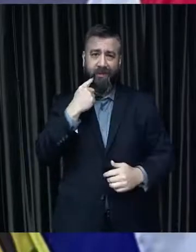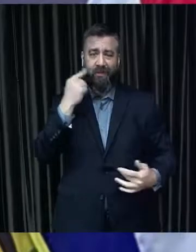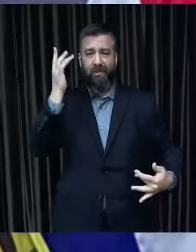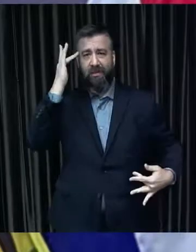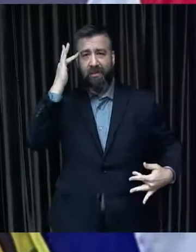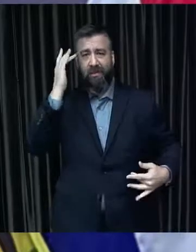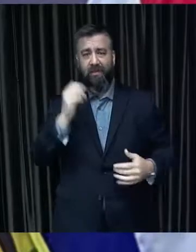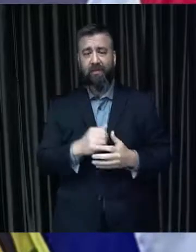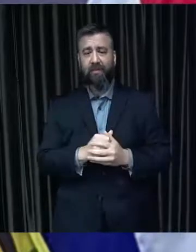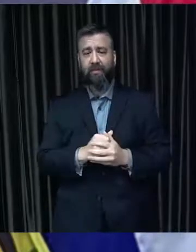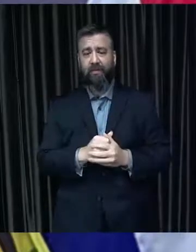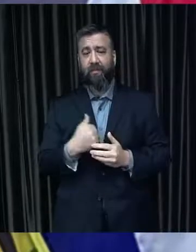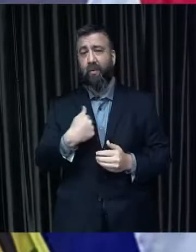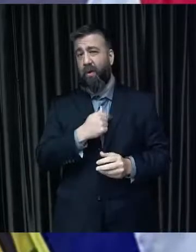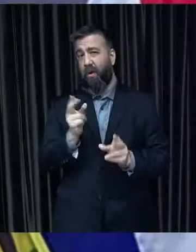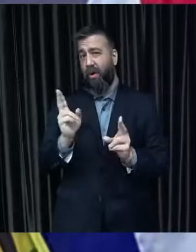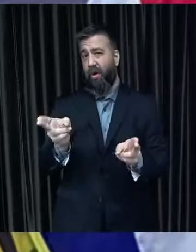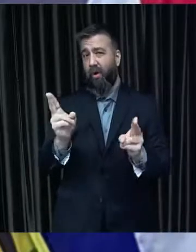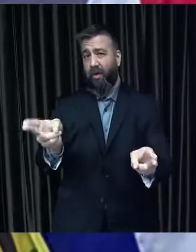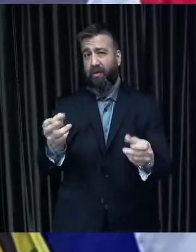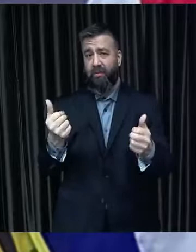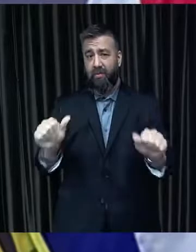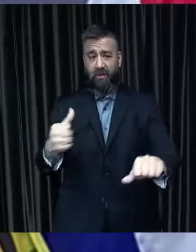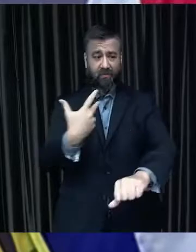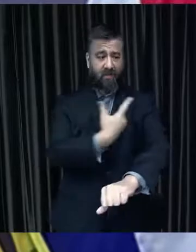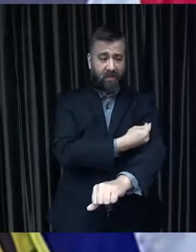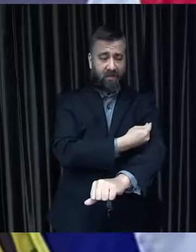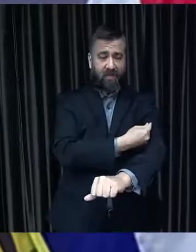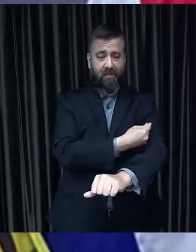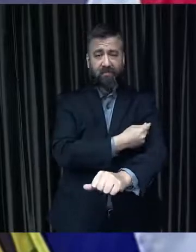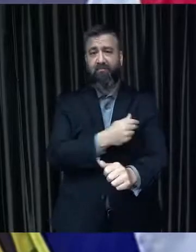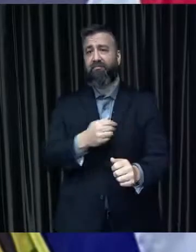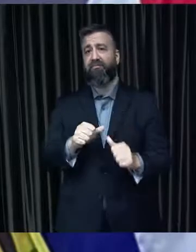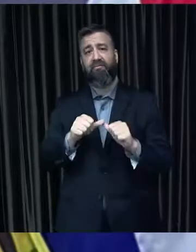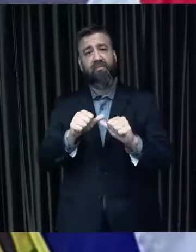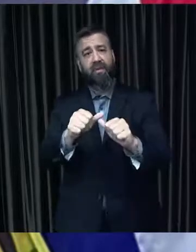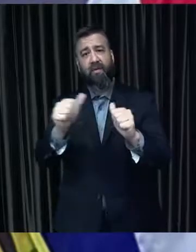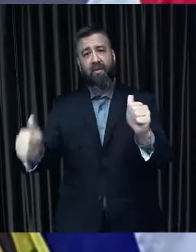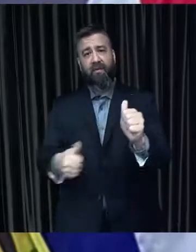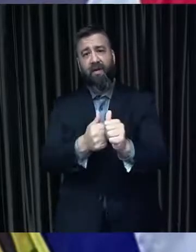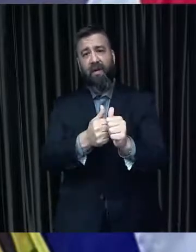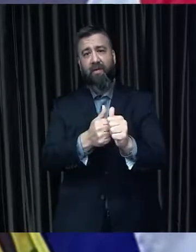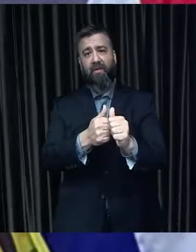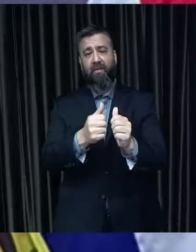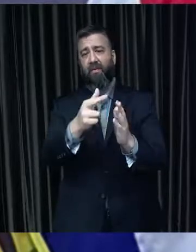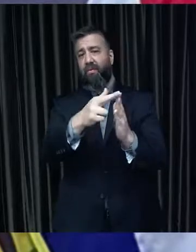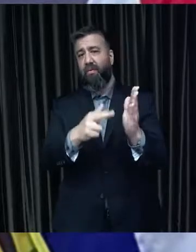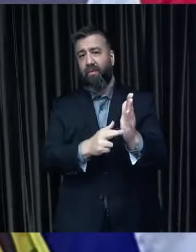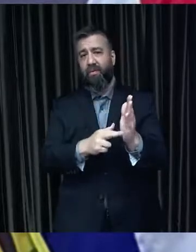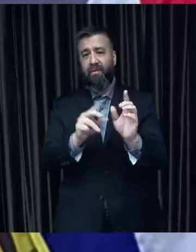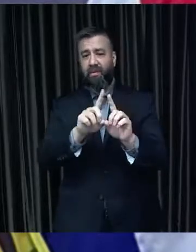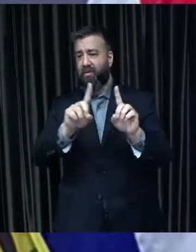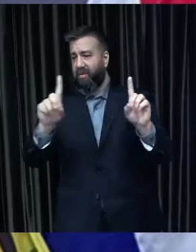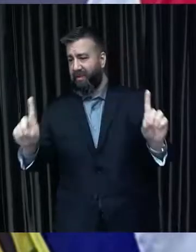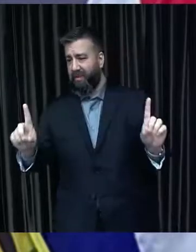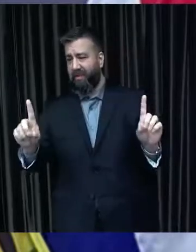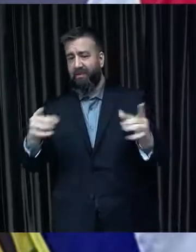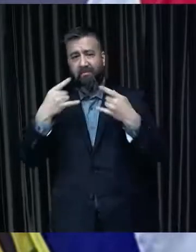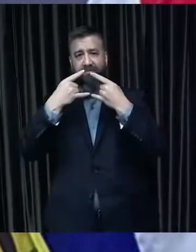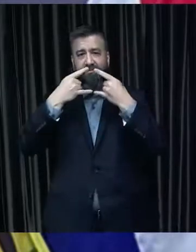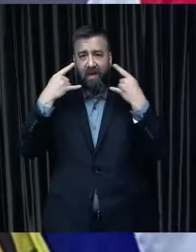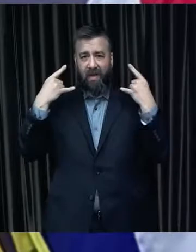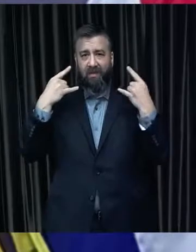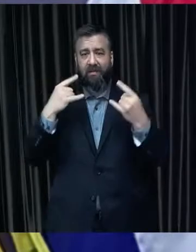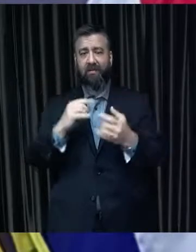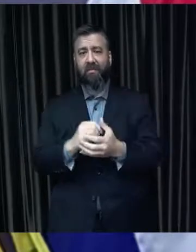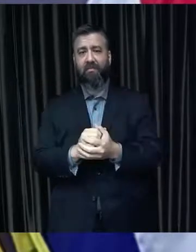community to get people vaccinated, to continue to follow our social distancing guidelines, when we're out in